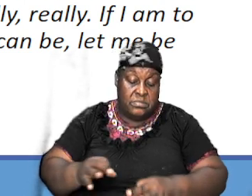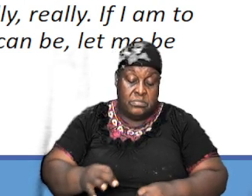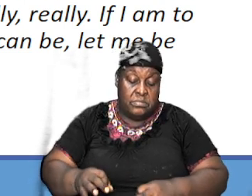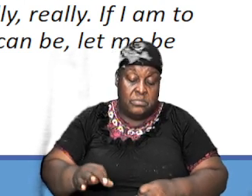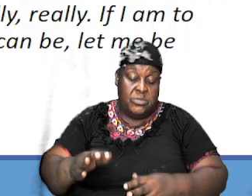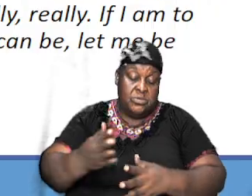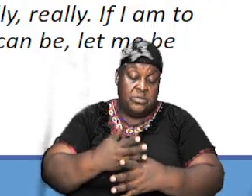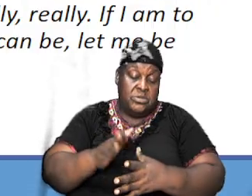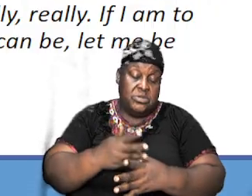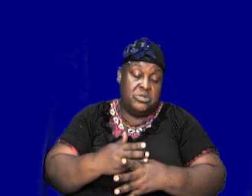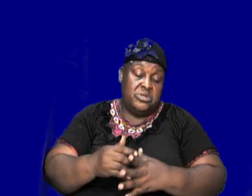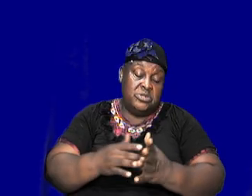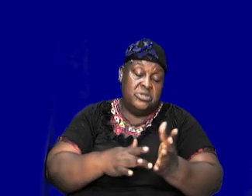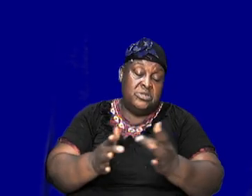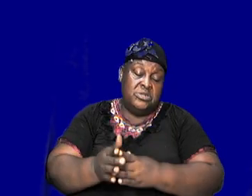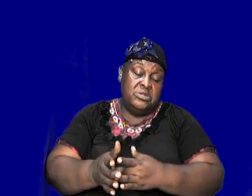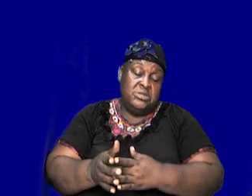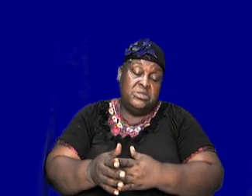right?